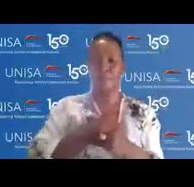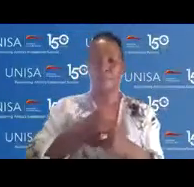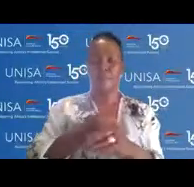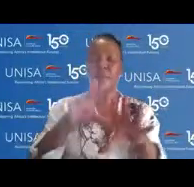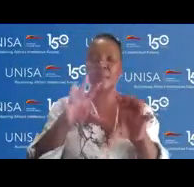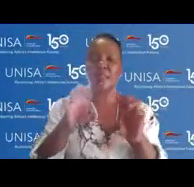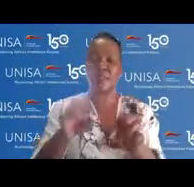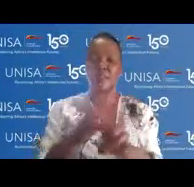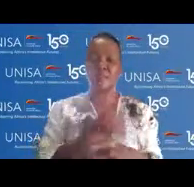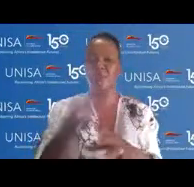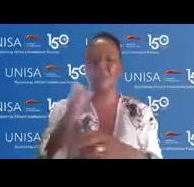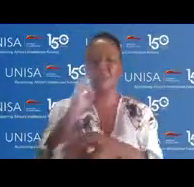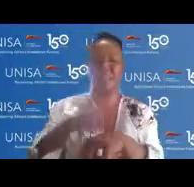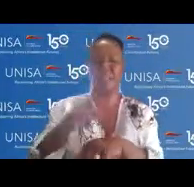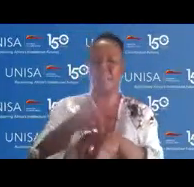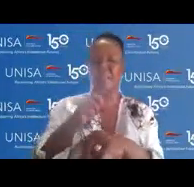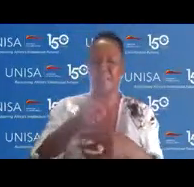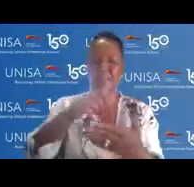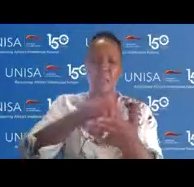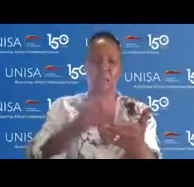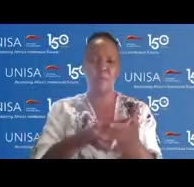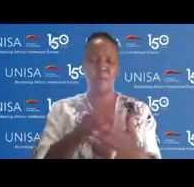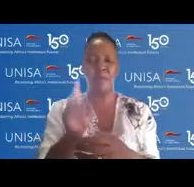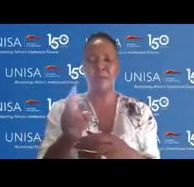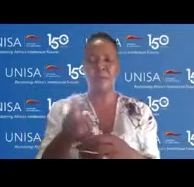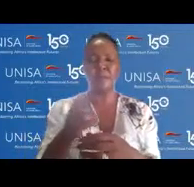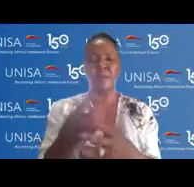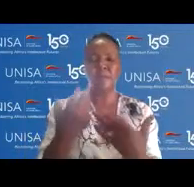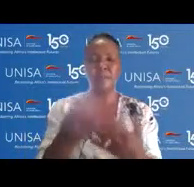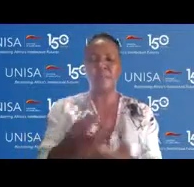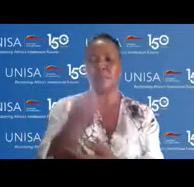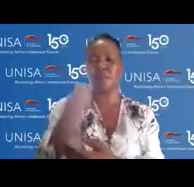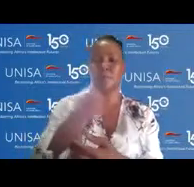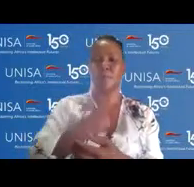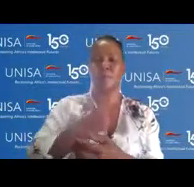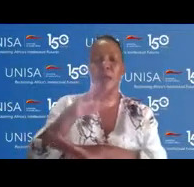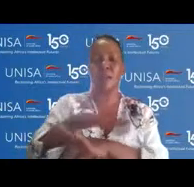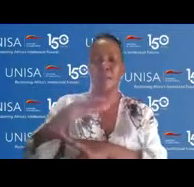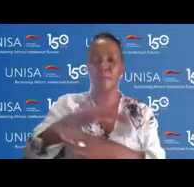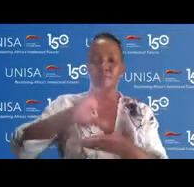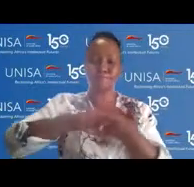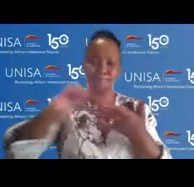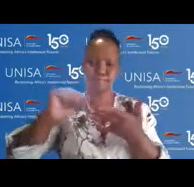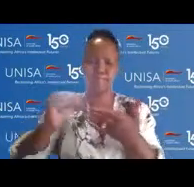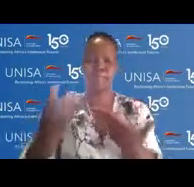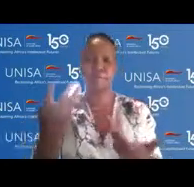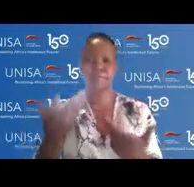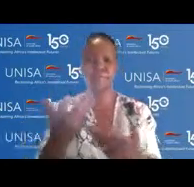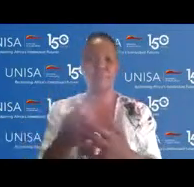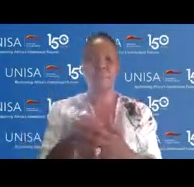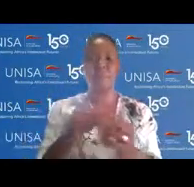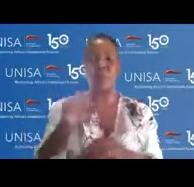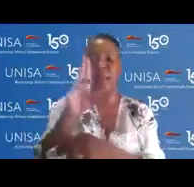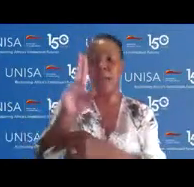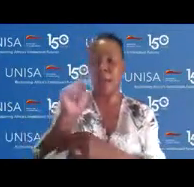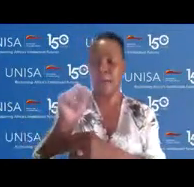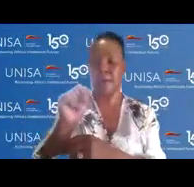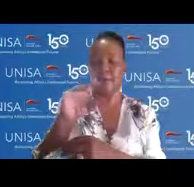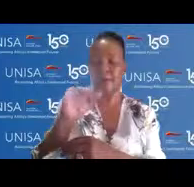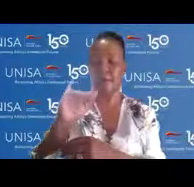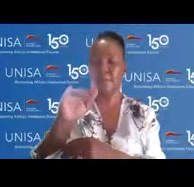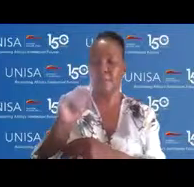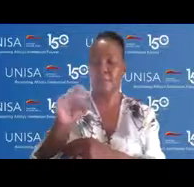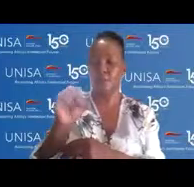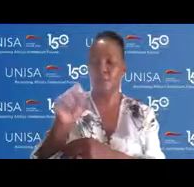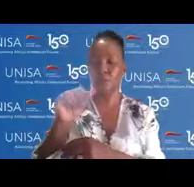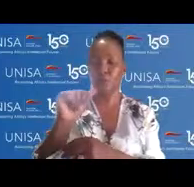use that app anymore. It's just eating up my space and I want to get rid of it. So I want to uninstall it. So what am I going to do? You can just put